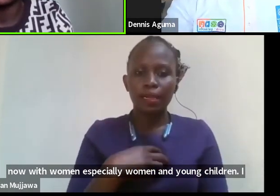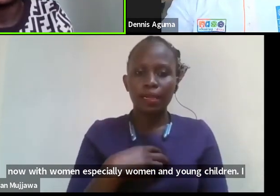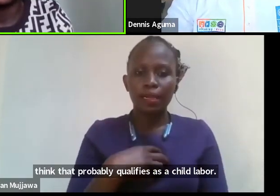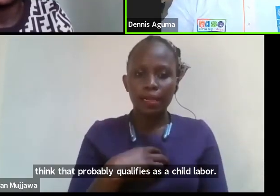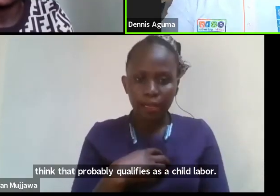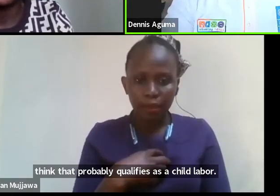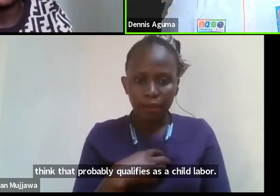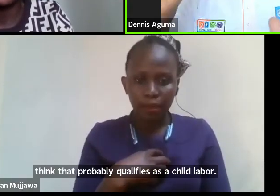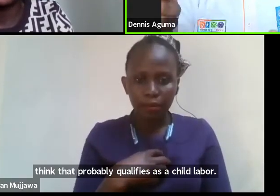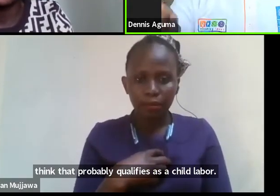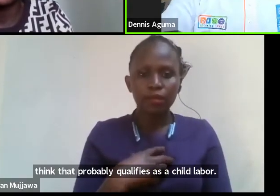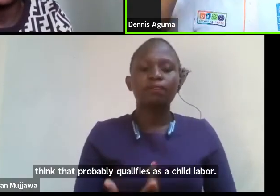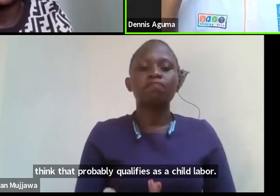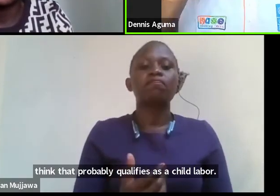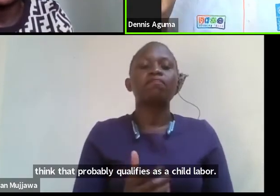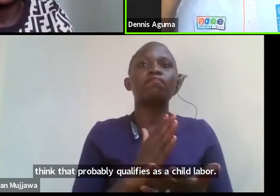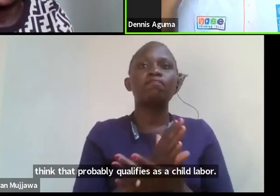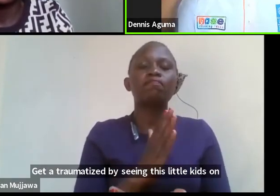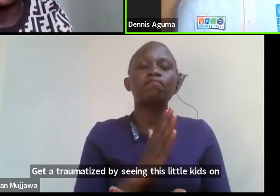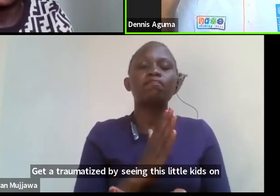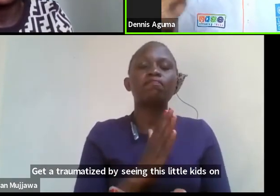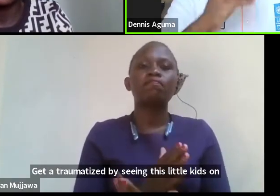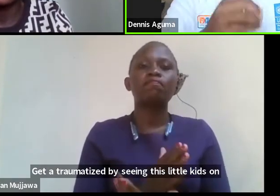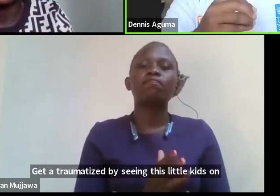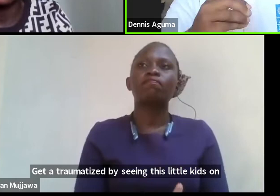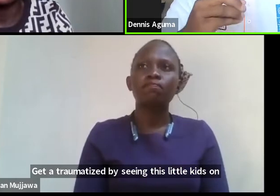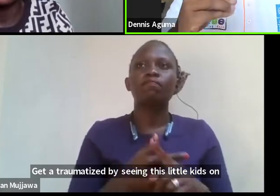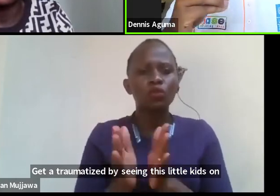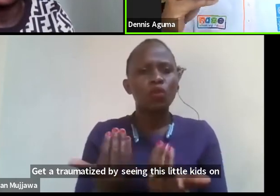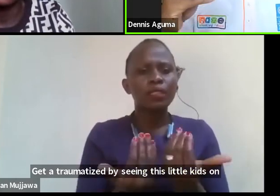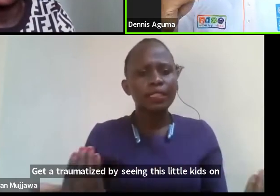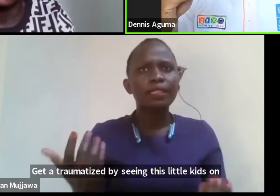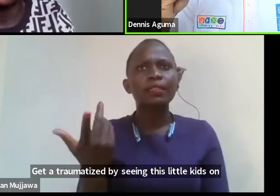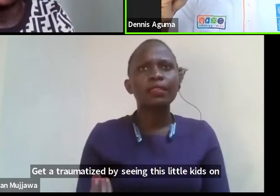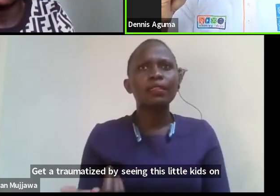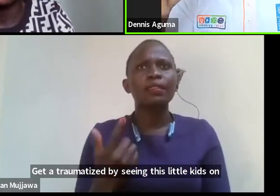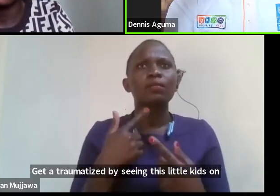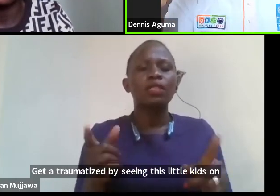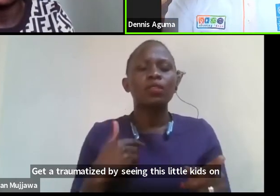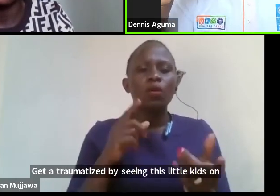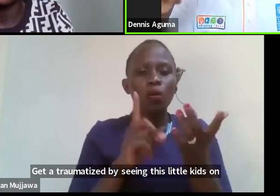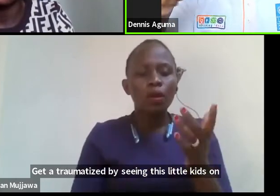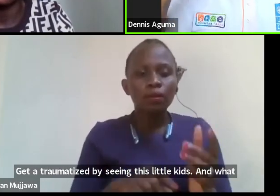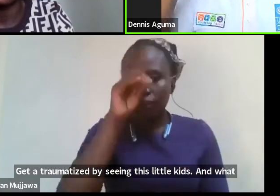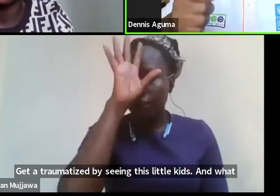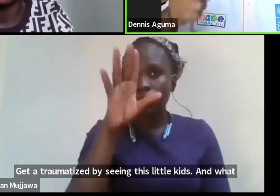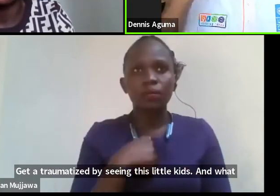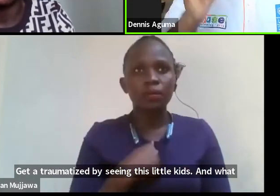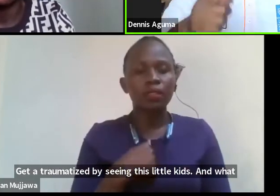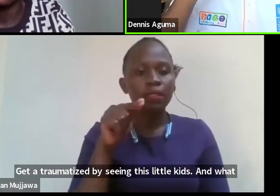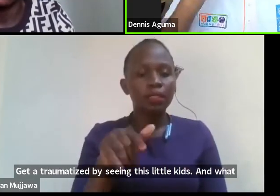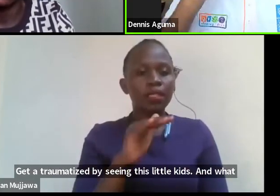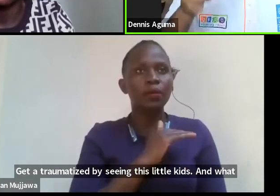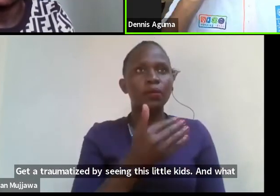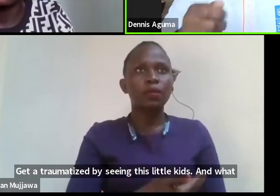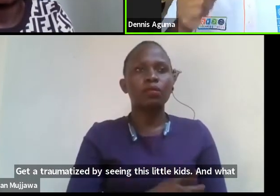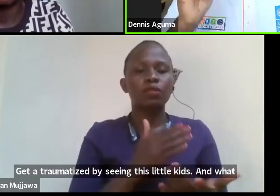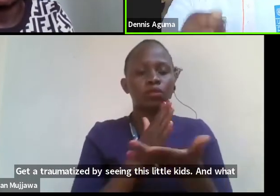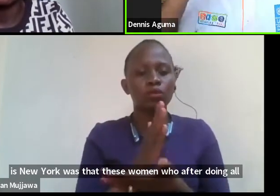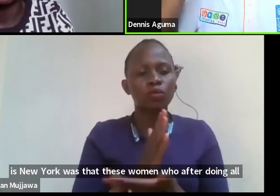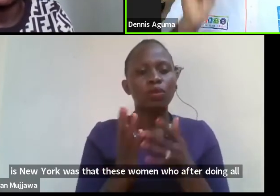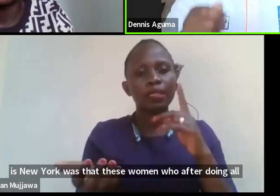by seeing these little kids. And what pissed me off was that these women who are actually doing all the